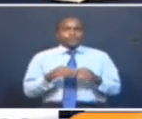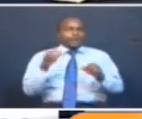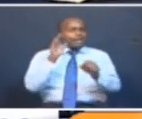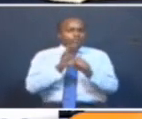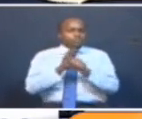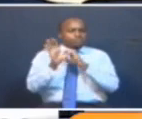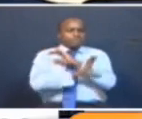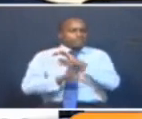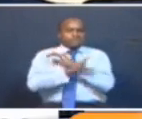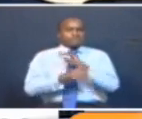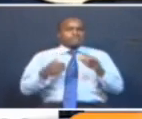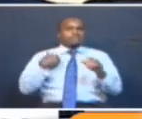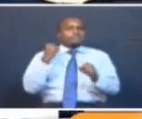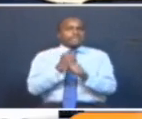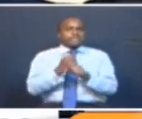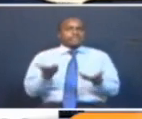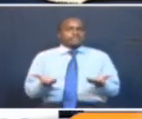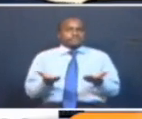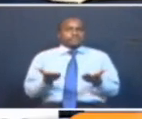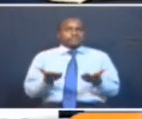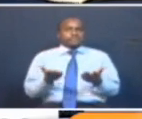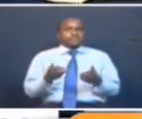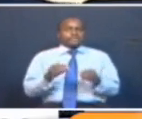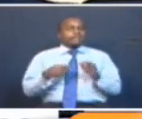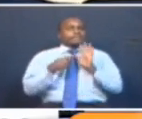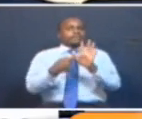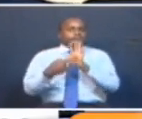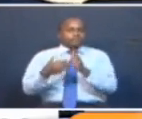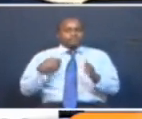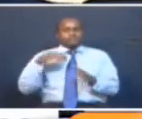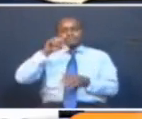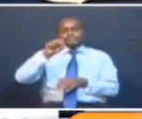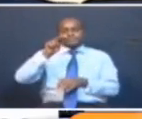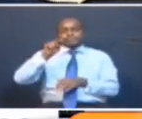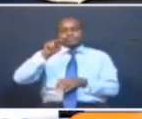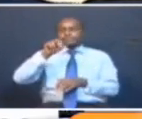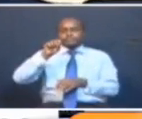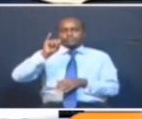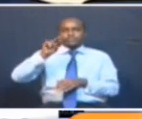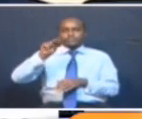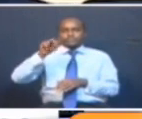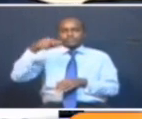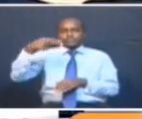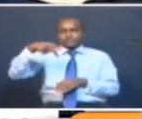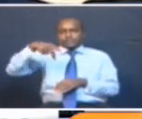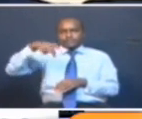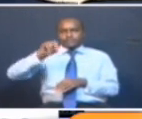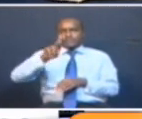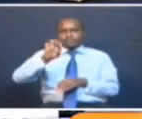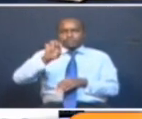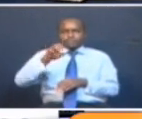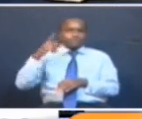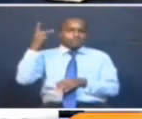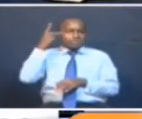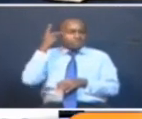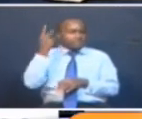own lifetime. We kept on giving example of Singapore, we give an example of Korea. So